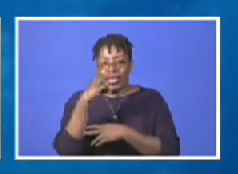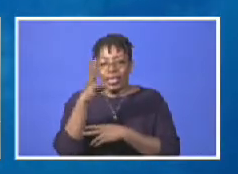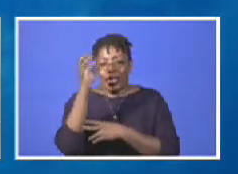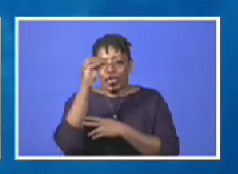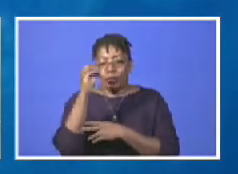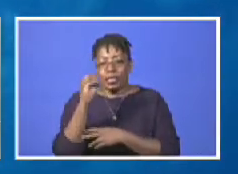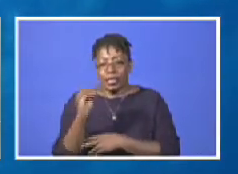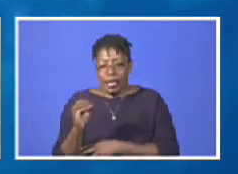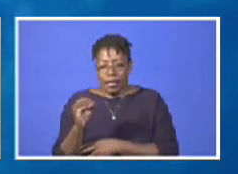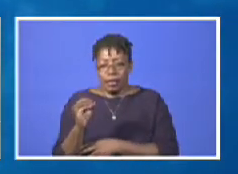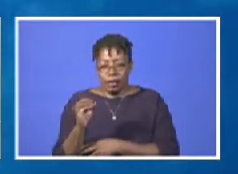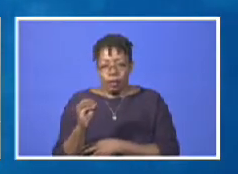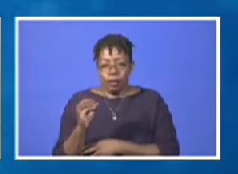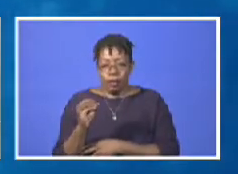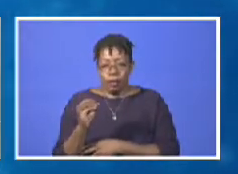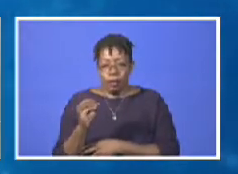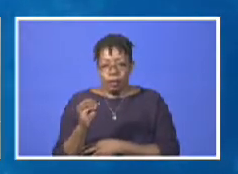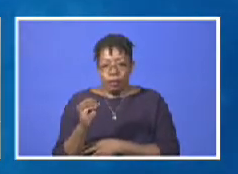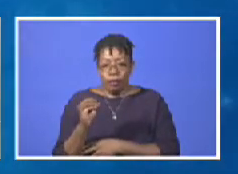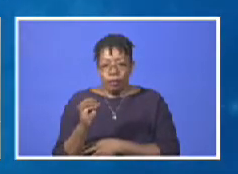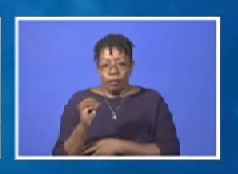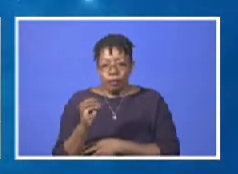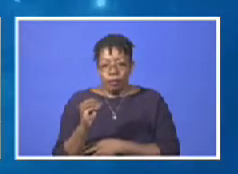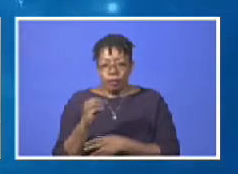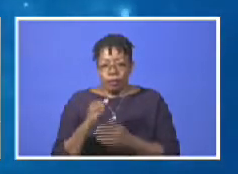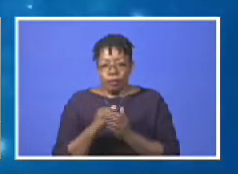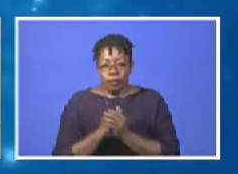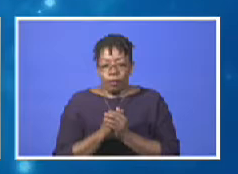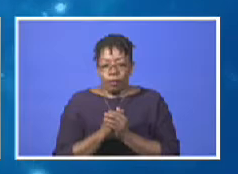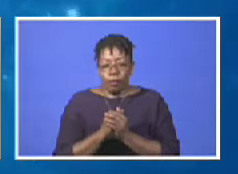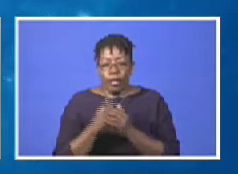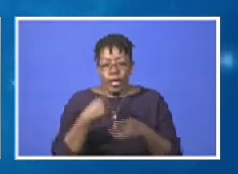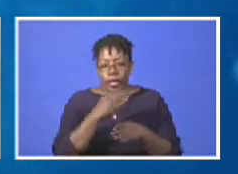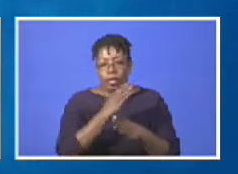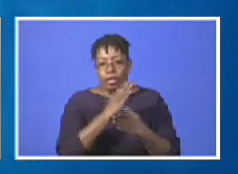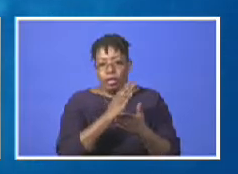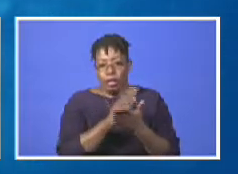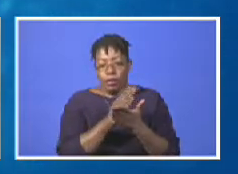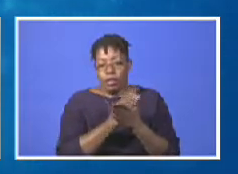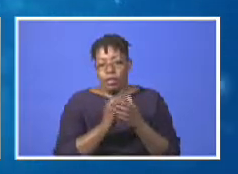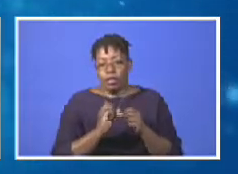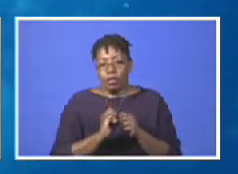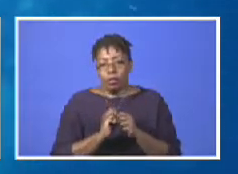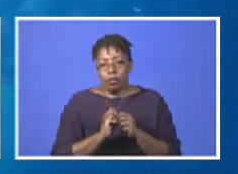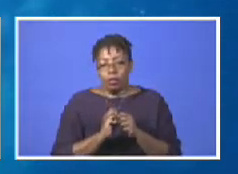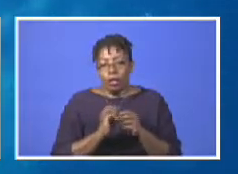66% efficacy in preventing moderate to severe COVID-19.